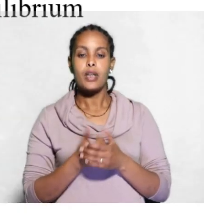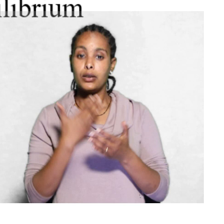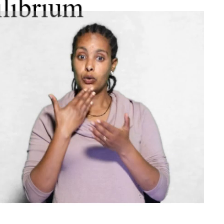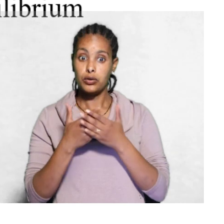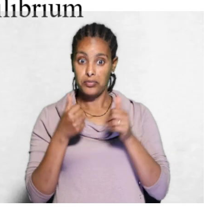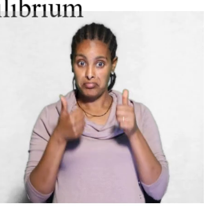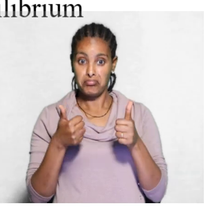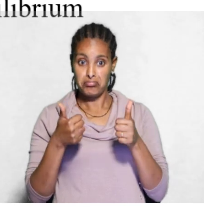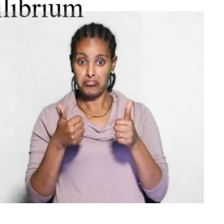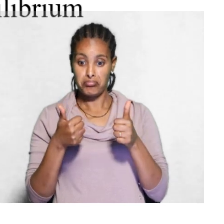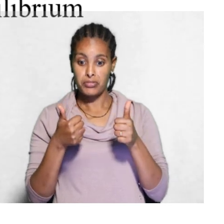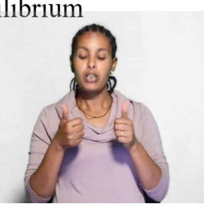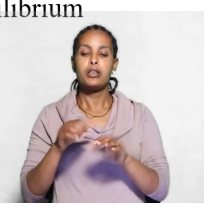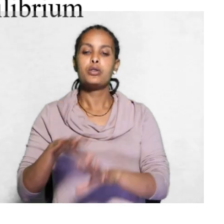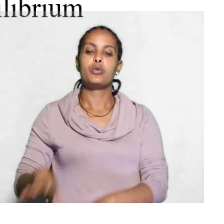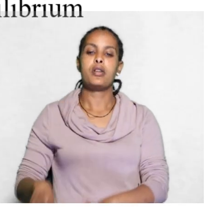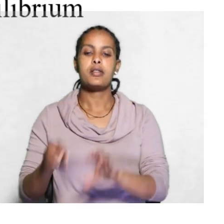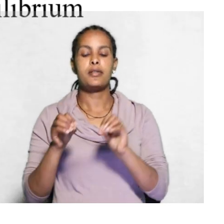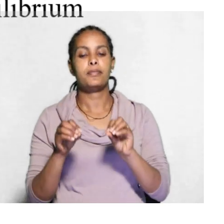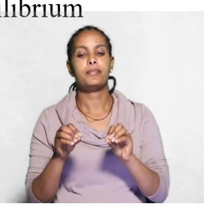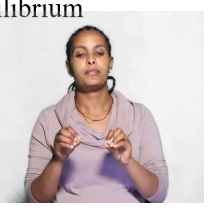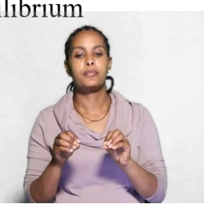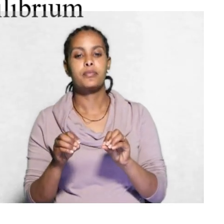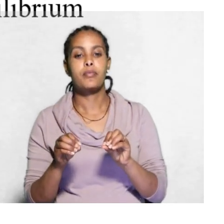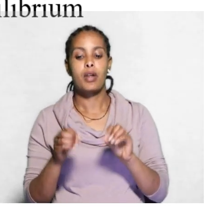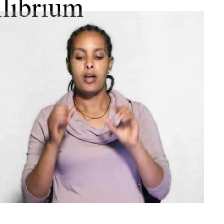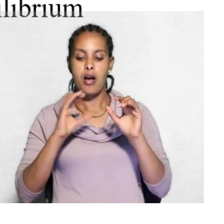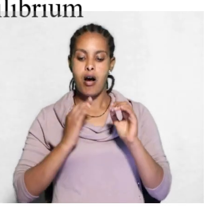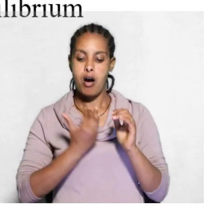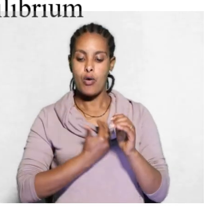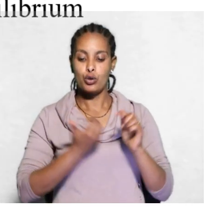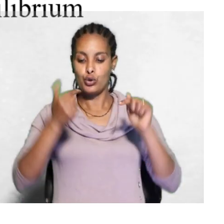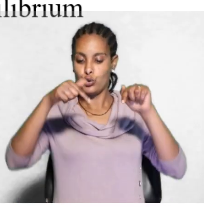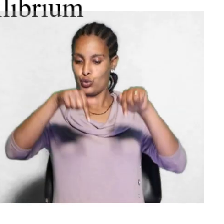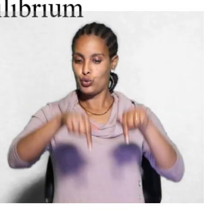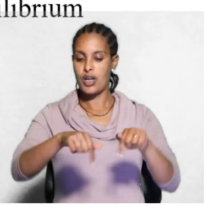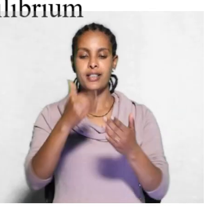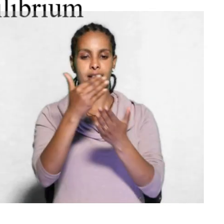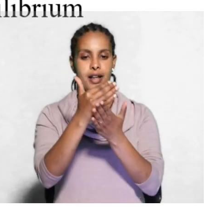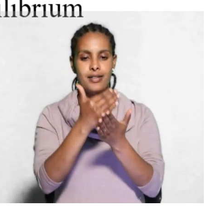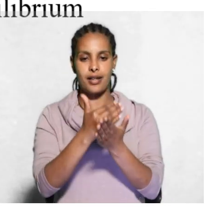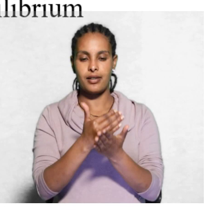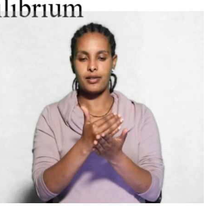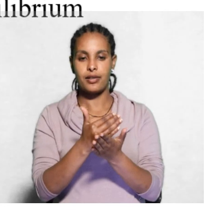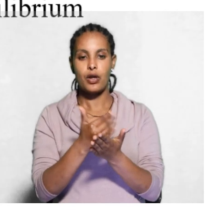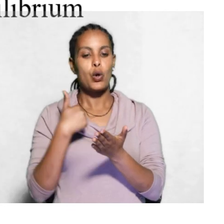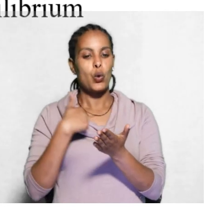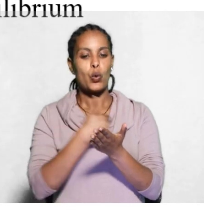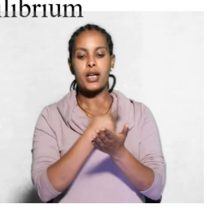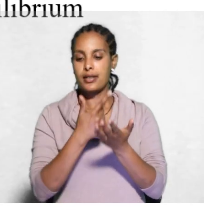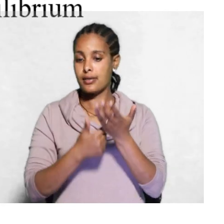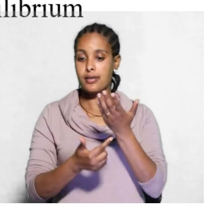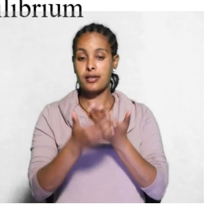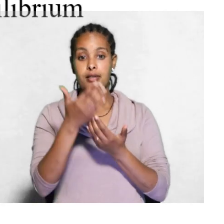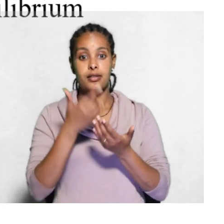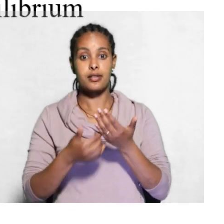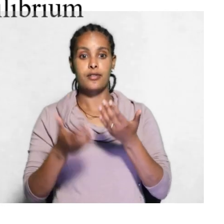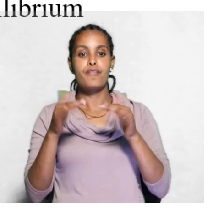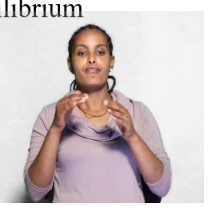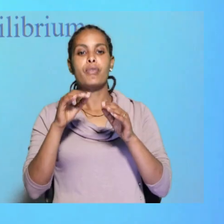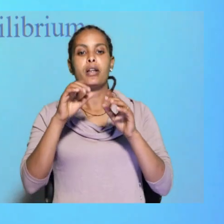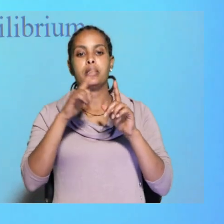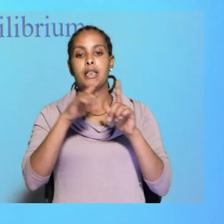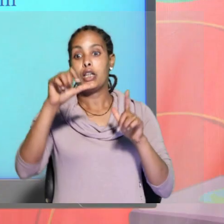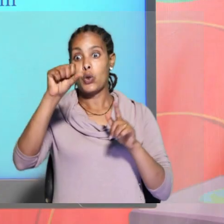Good. Students, in our today's lesson, we discussed